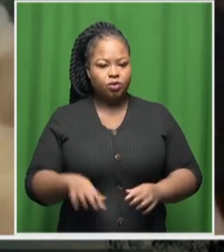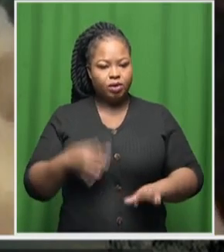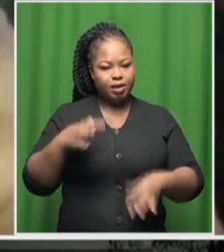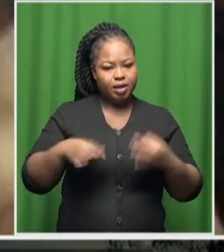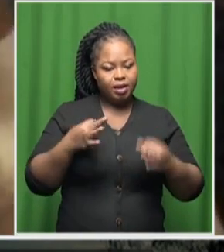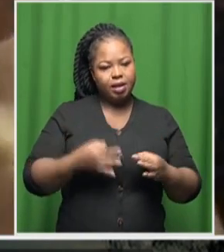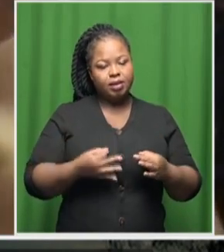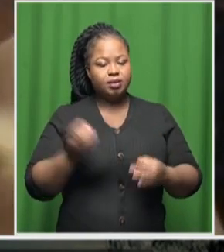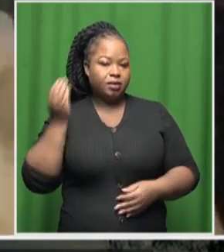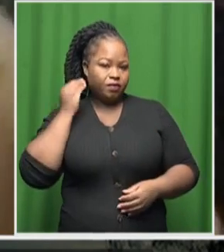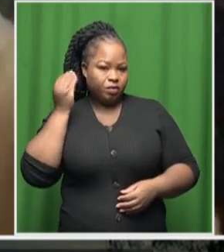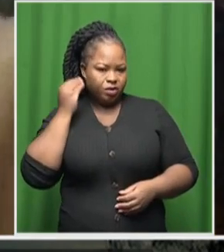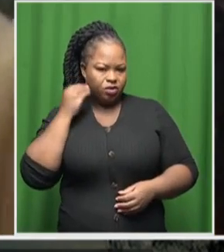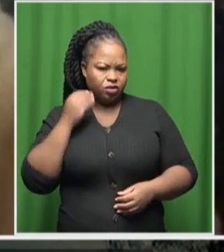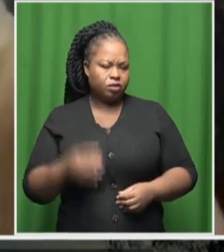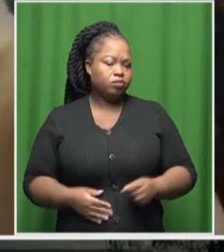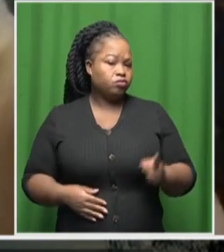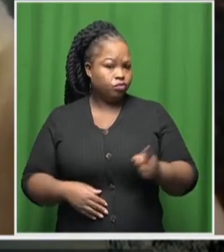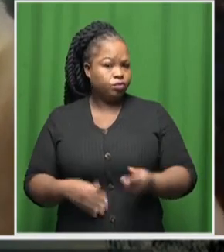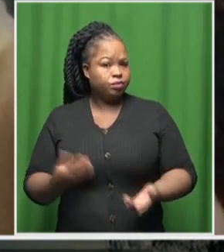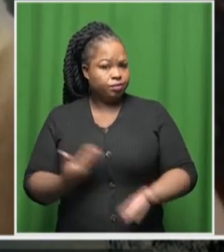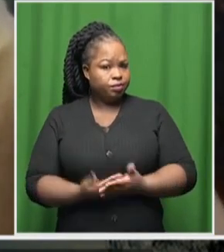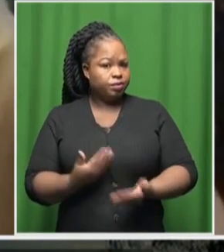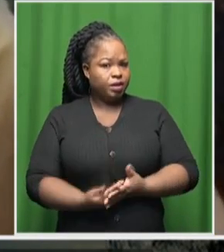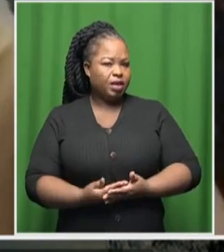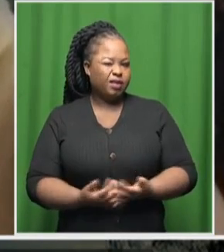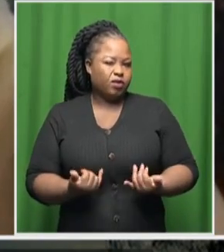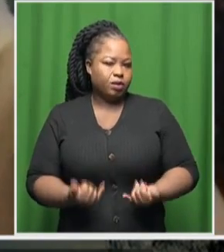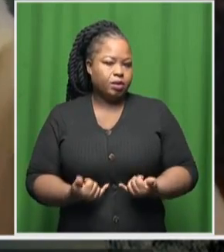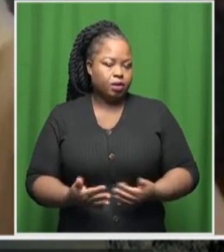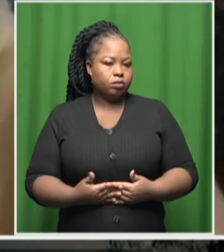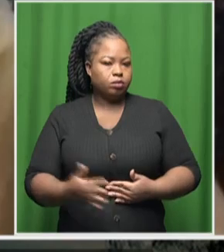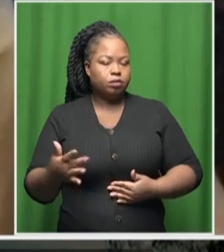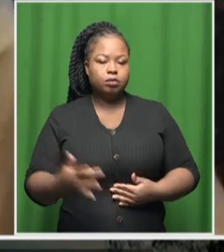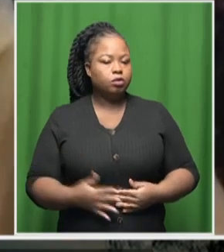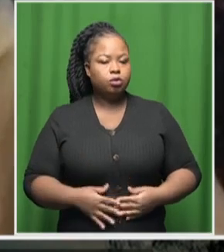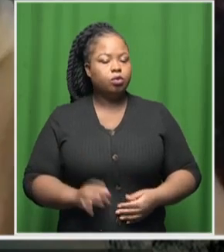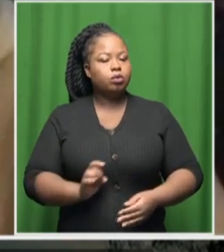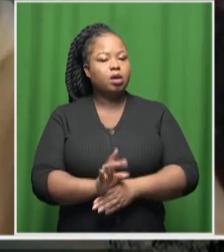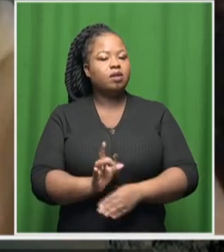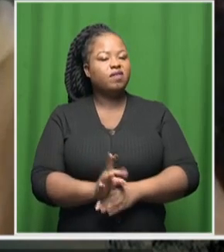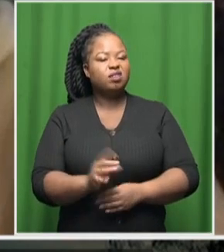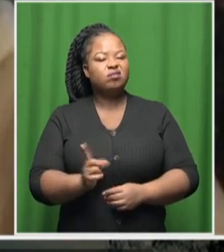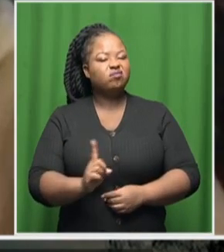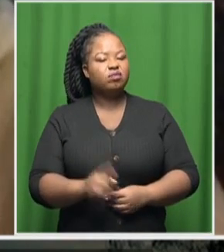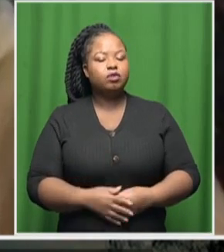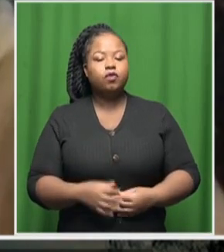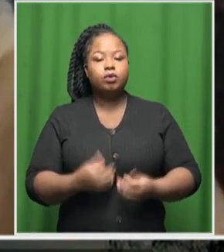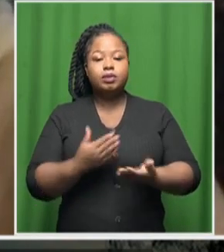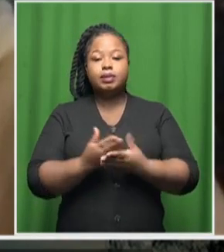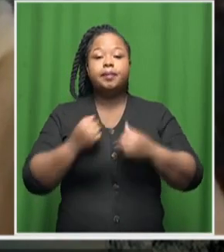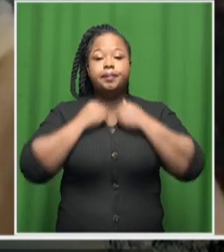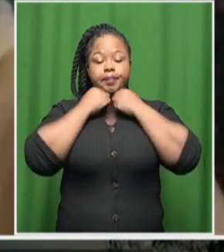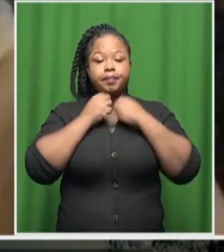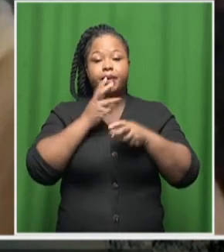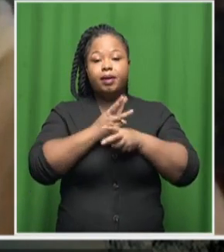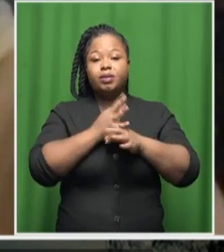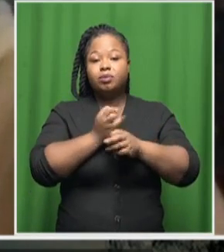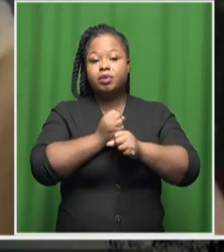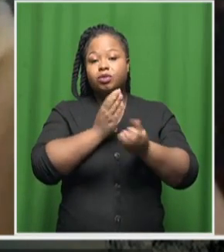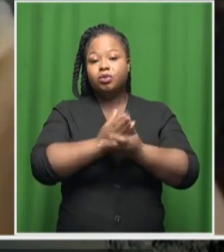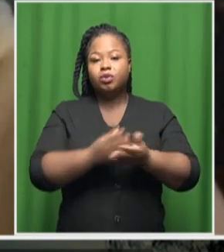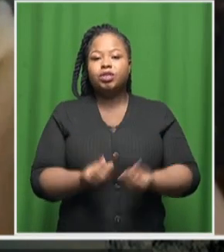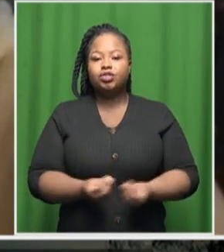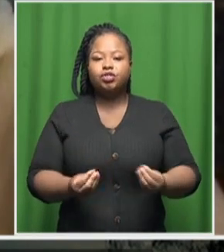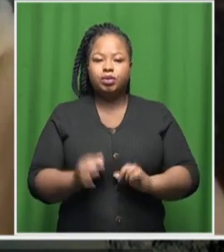that data, I mean, are you able to interpret that at this point? What advice do you have for parents who are looking for more ways to keep their children